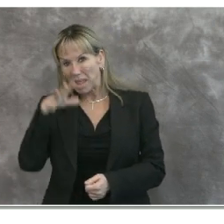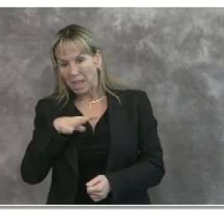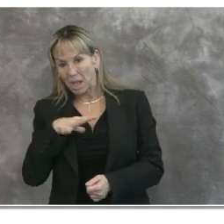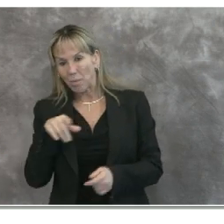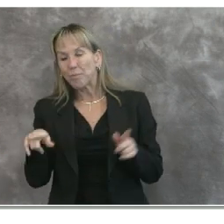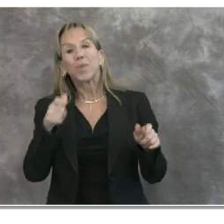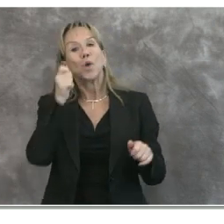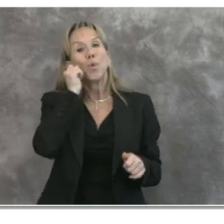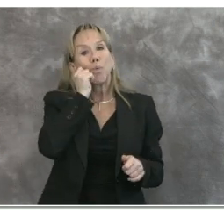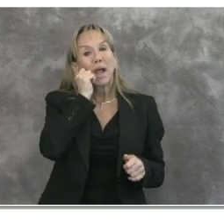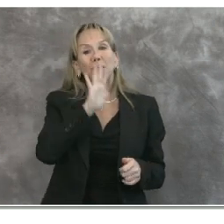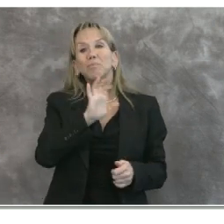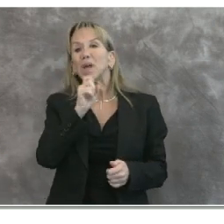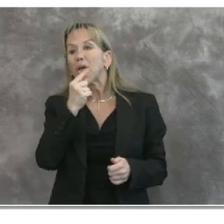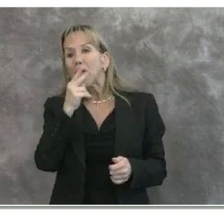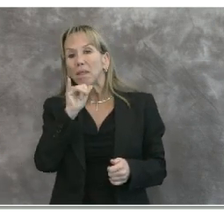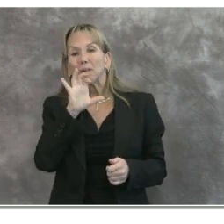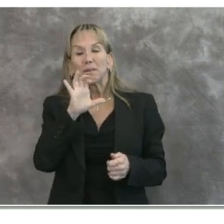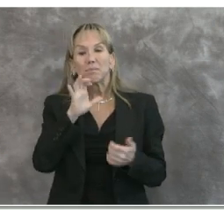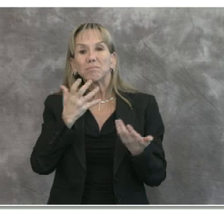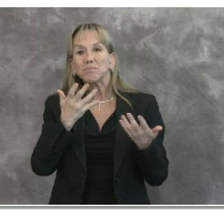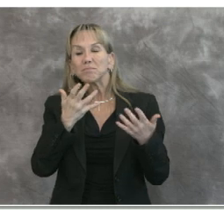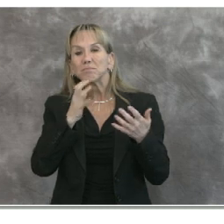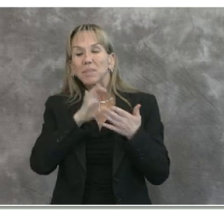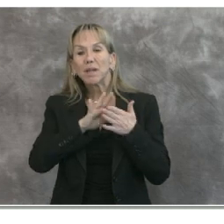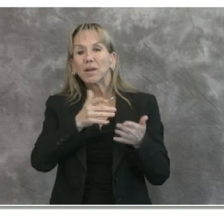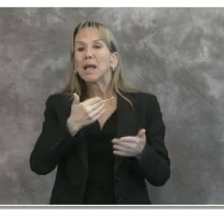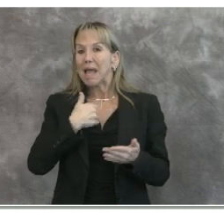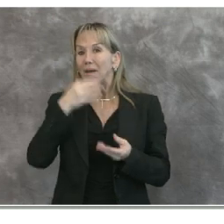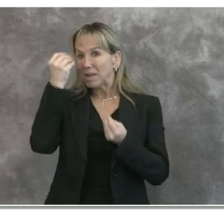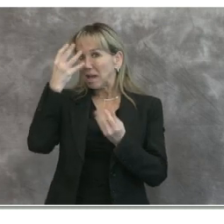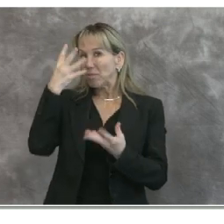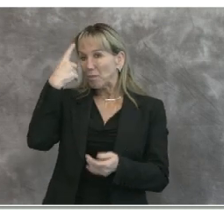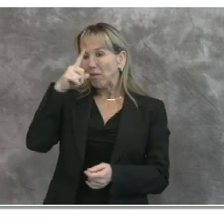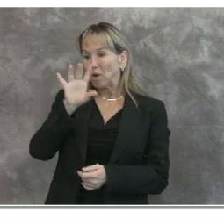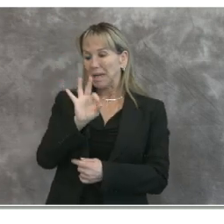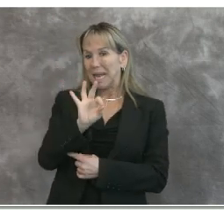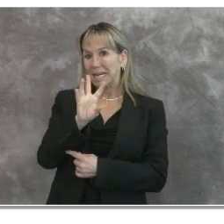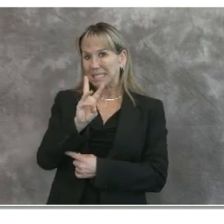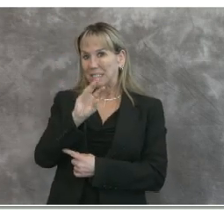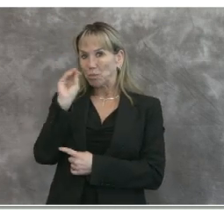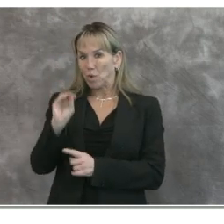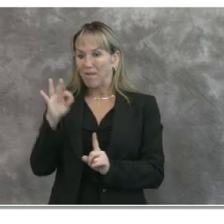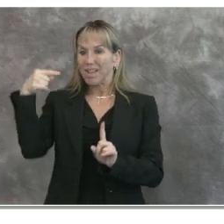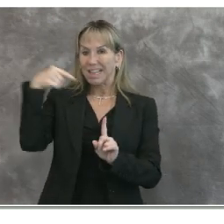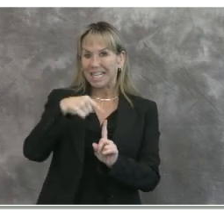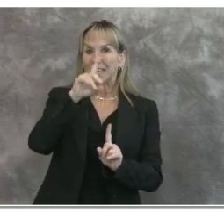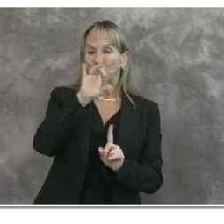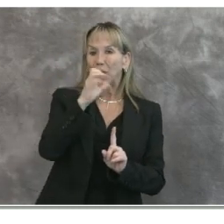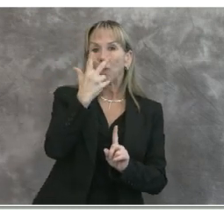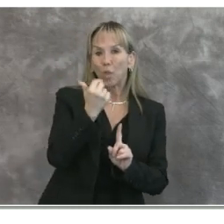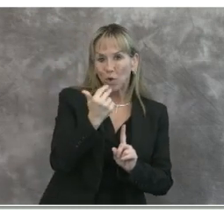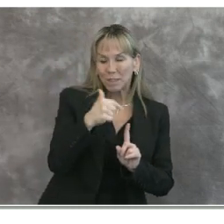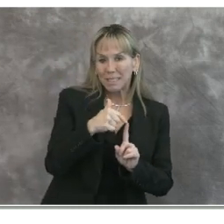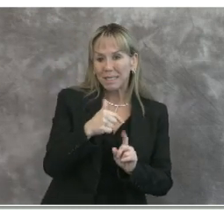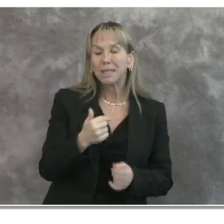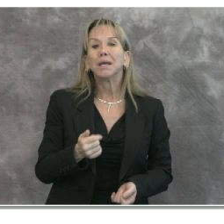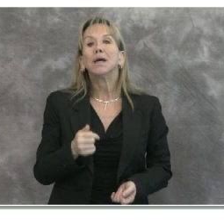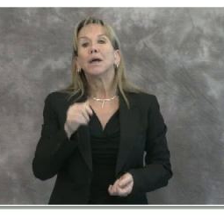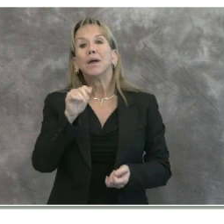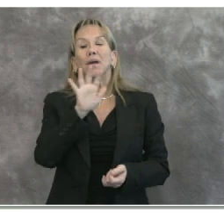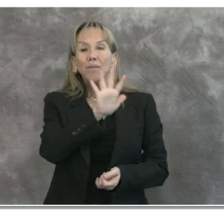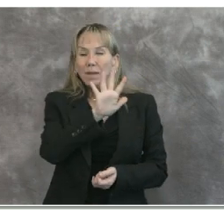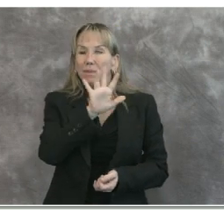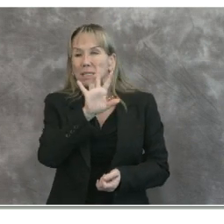regarding race and ethnicity, we have data for 96% of the 113 deaths. This includes 57